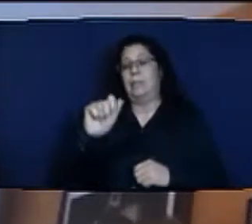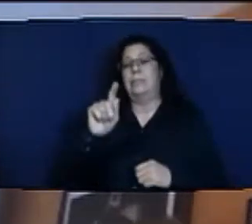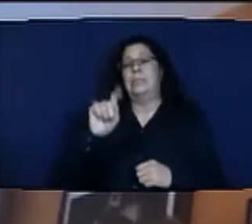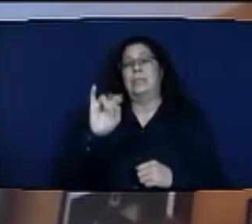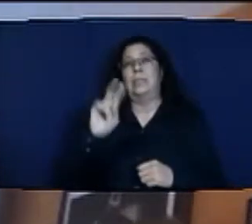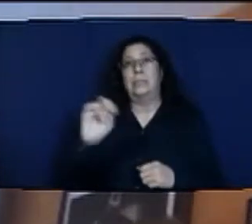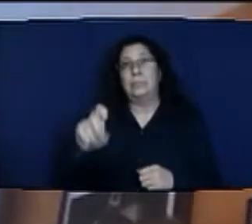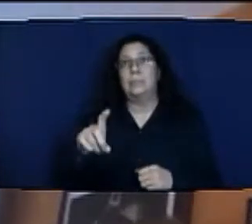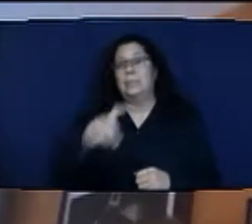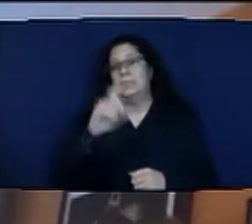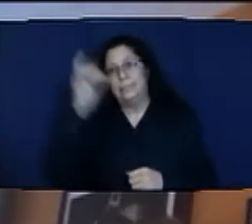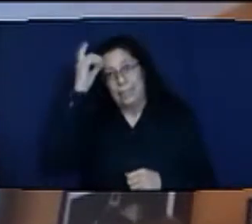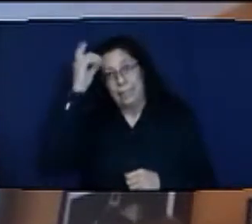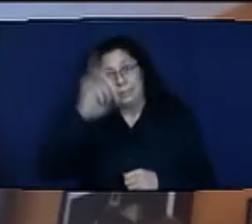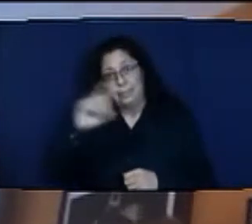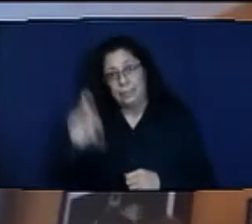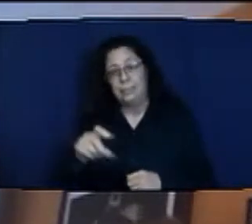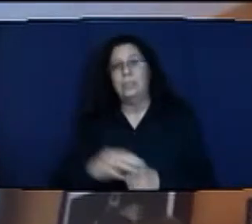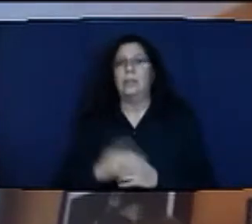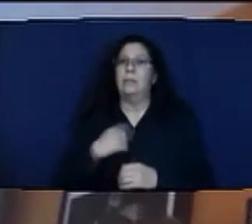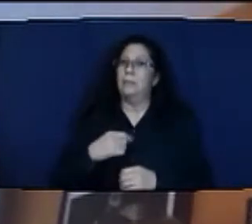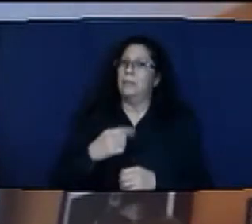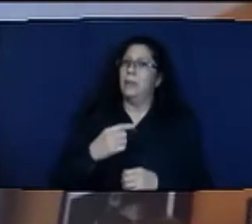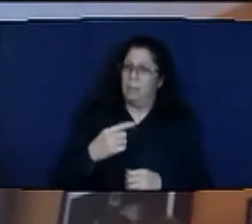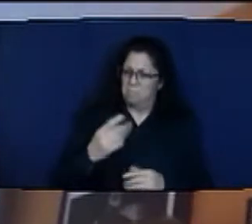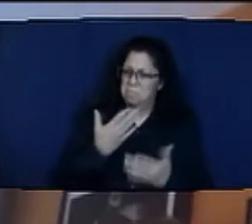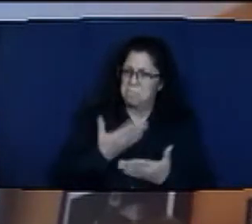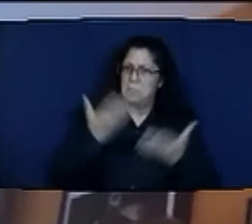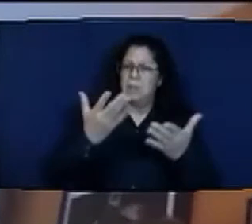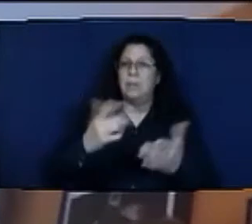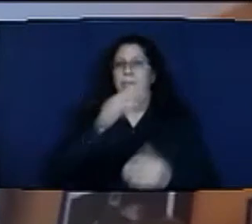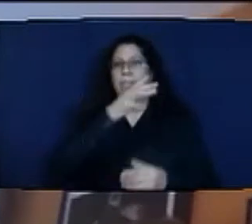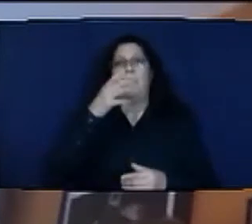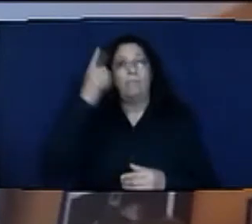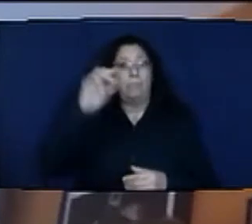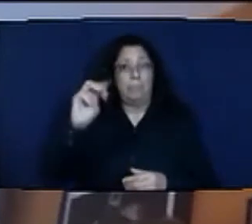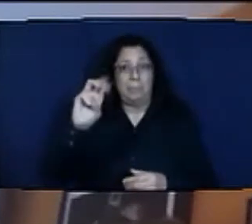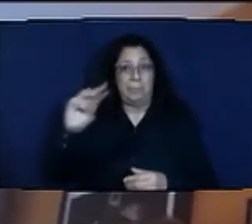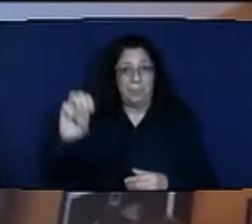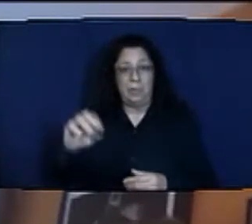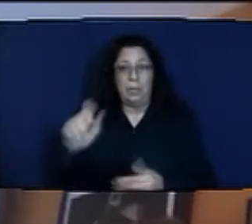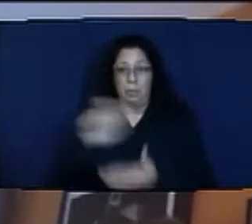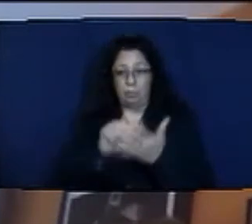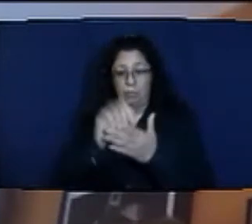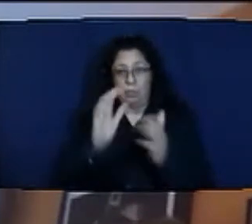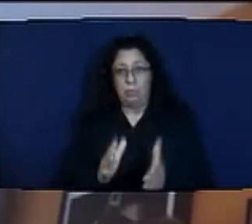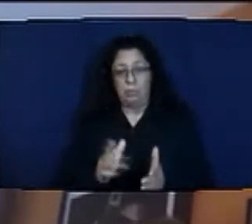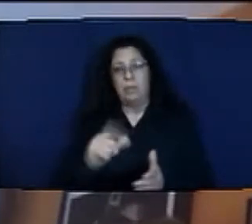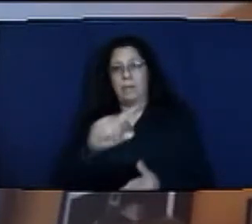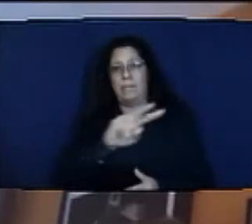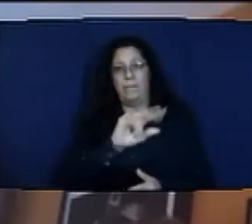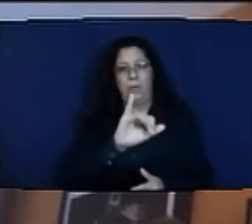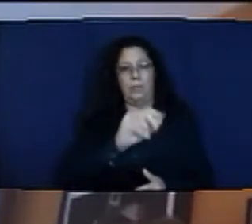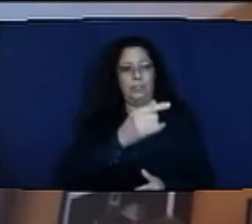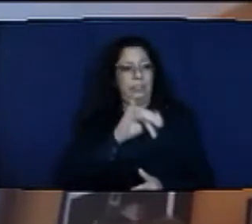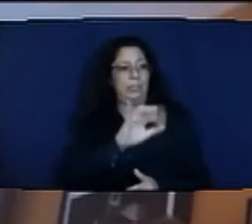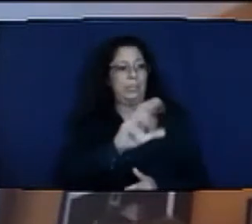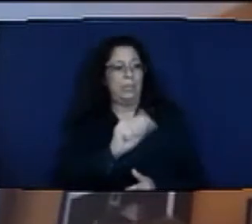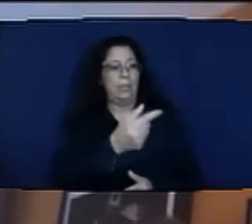Texas. Es un honor para mí presentar A Farm for Meme, escrito por Virginia Grise y dirigida por Elena